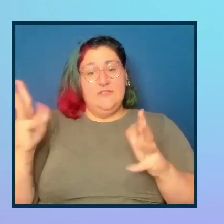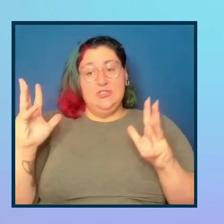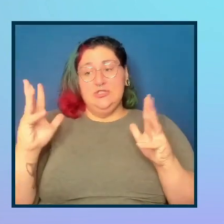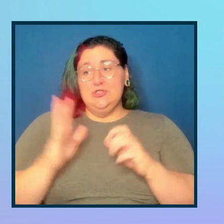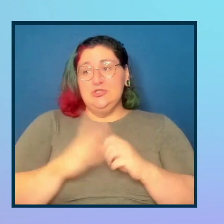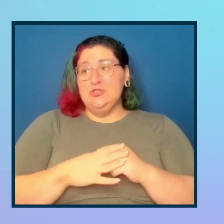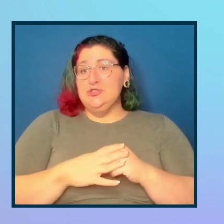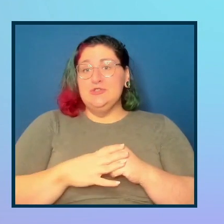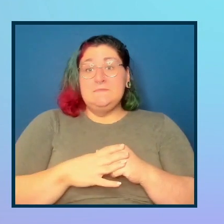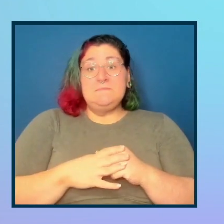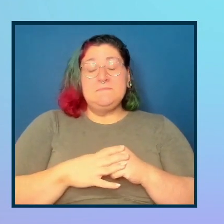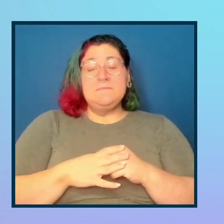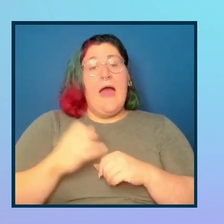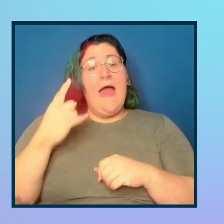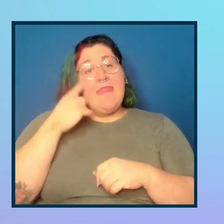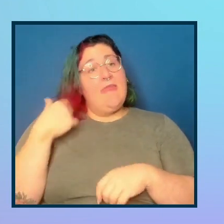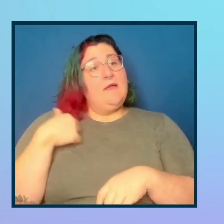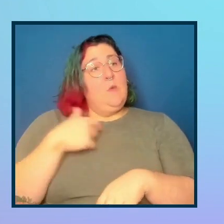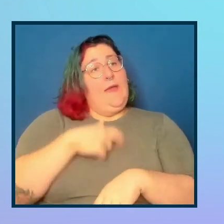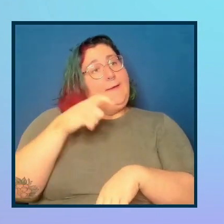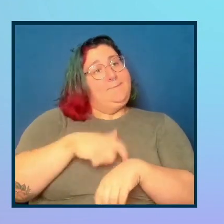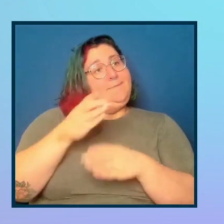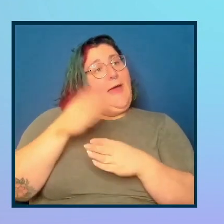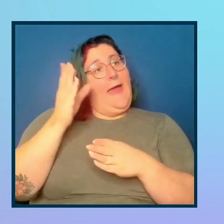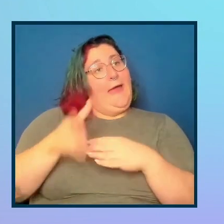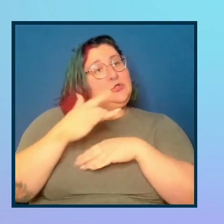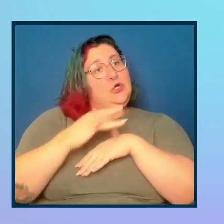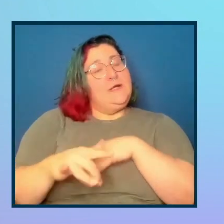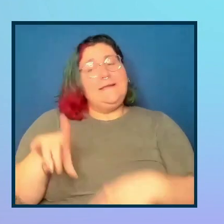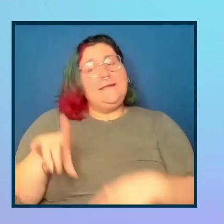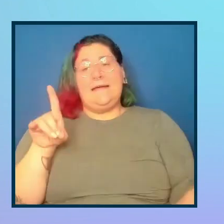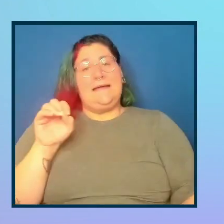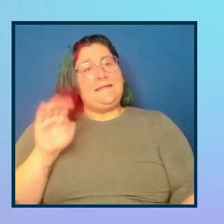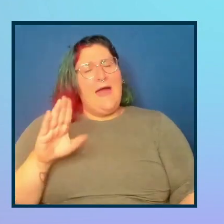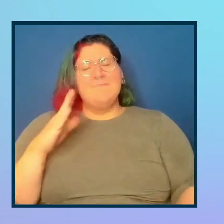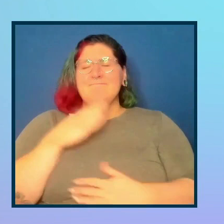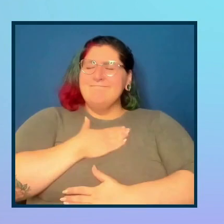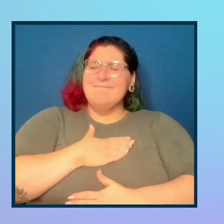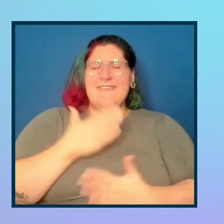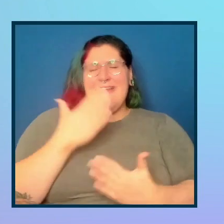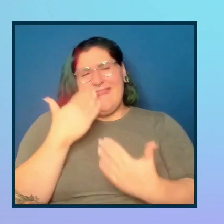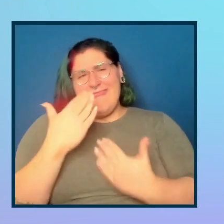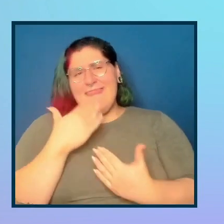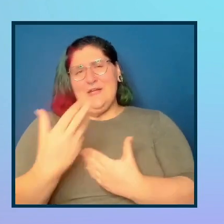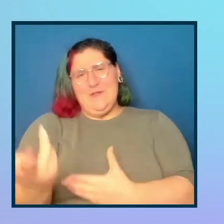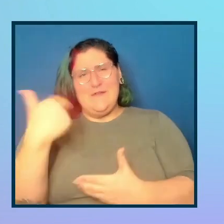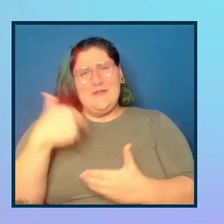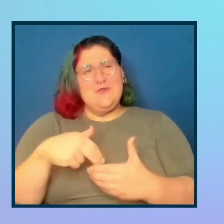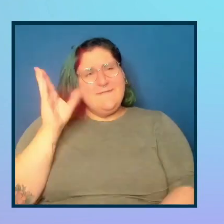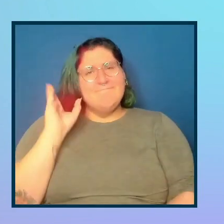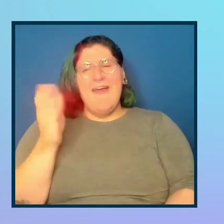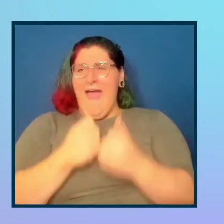At this point, I think we'll just end a little bit early. Deb, really appreciate you joining, and everyone in the audience, thank